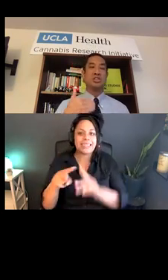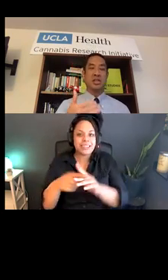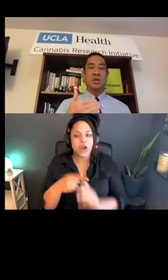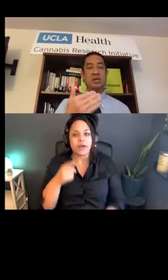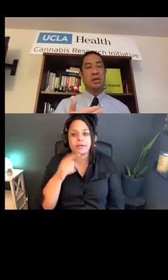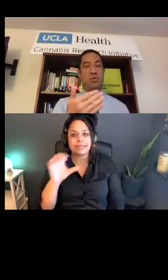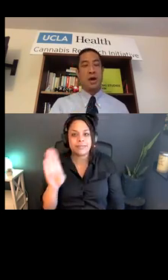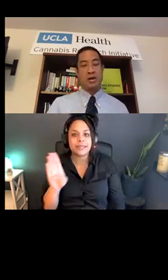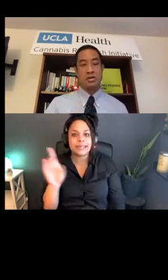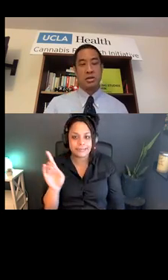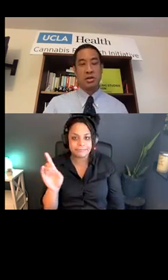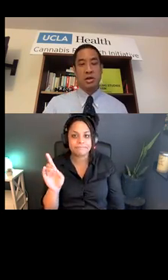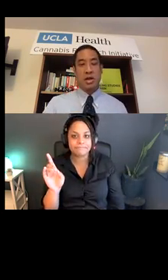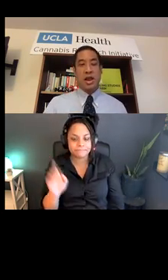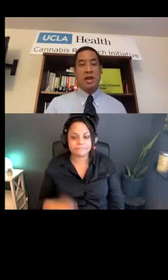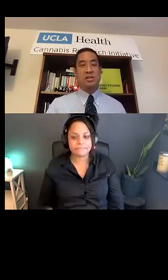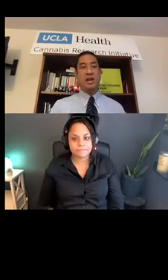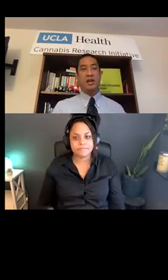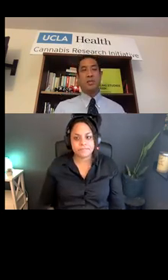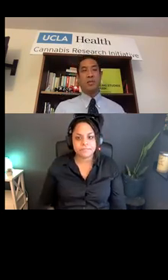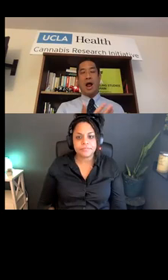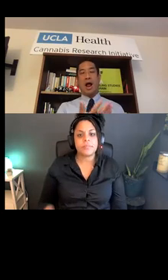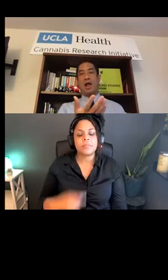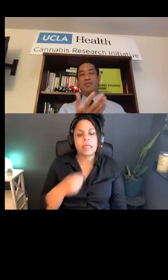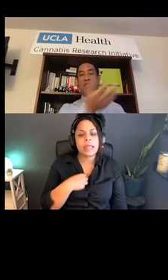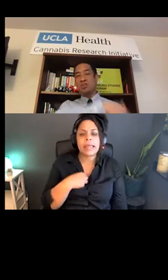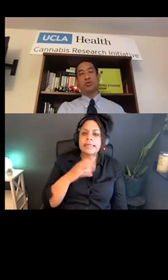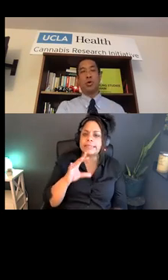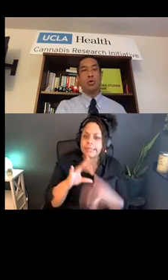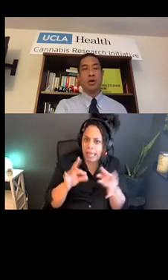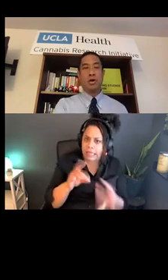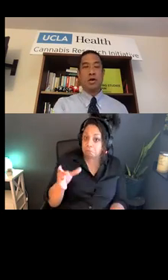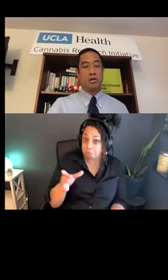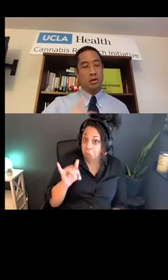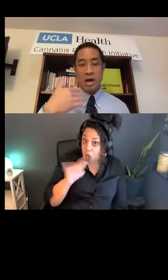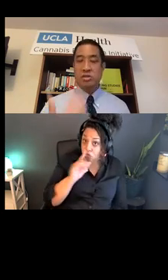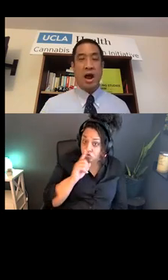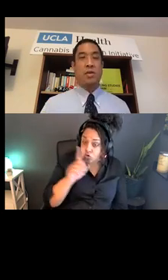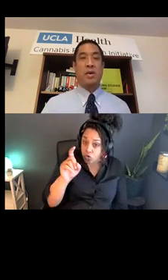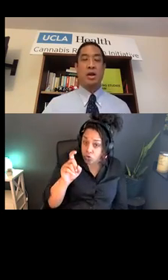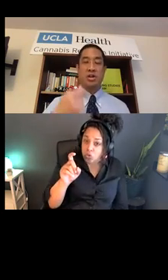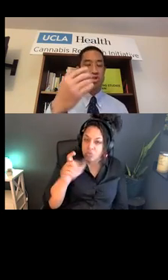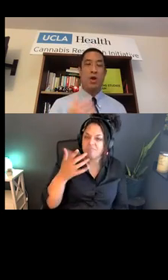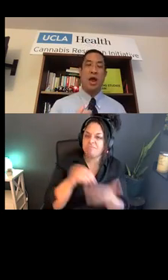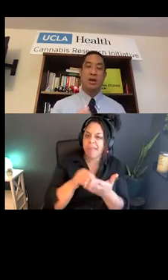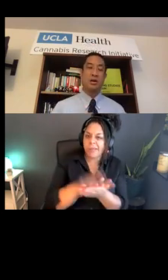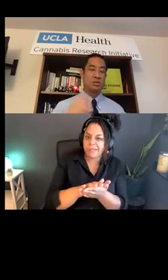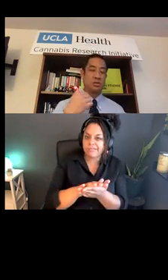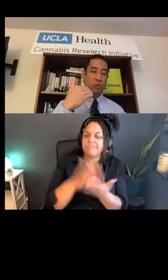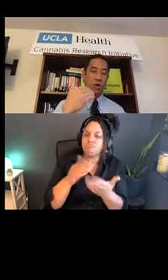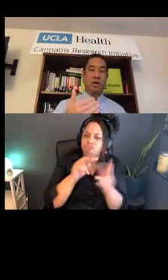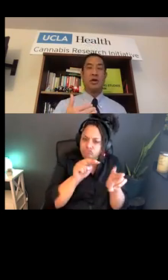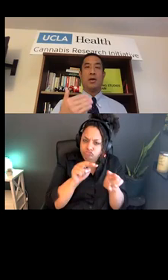using CBD products. And I said to him, if that's true, let's document it. Let's track it.